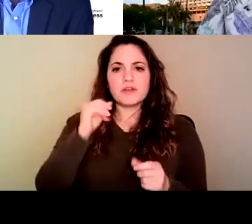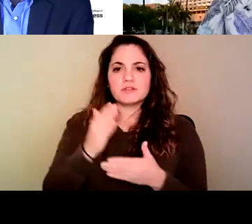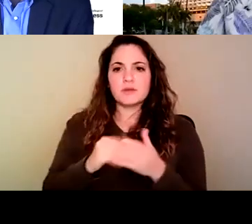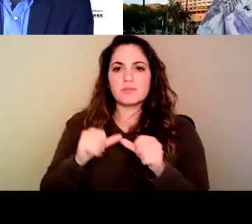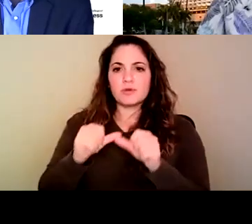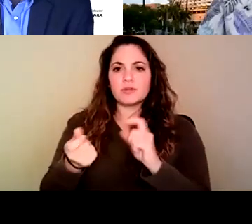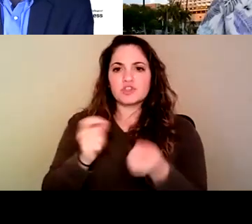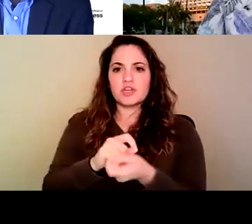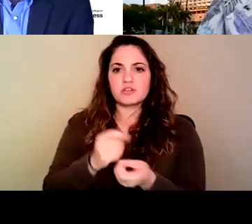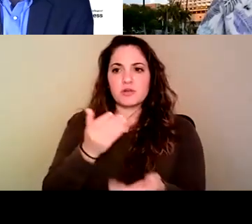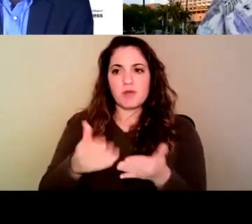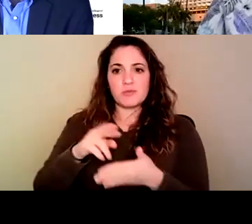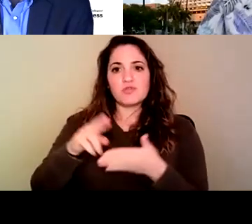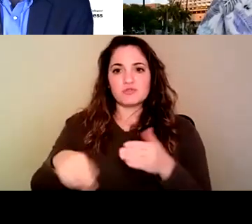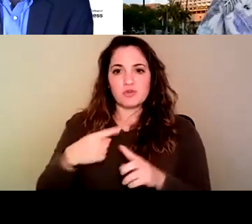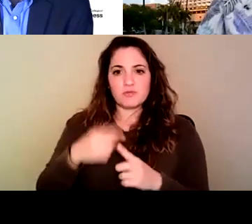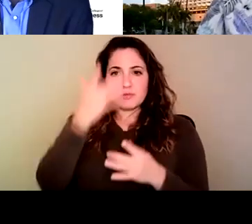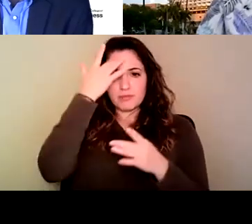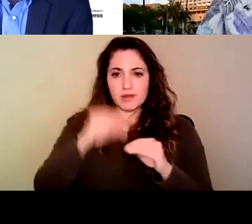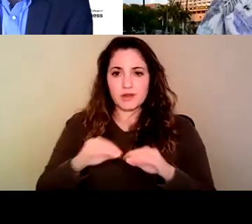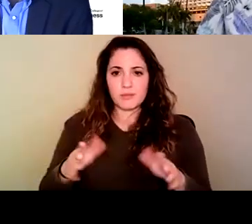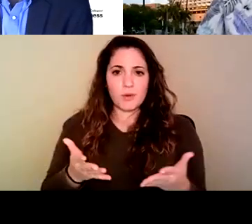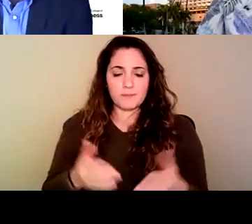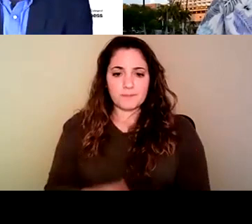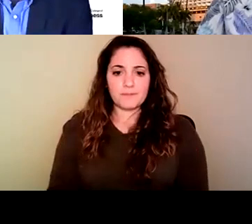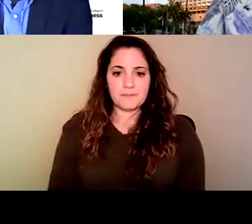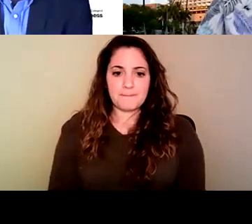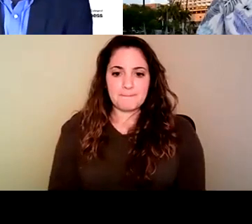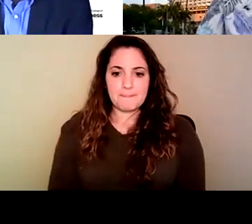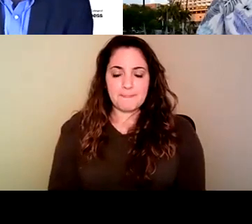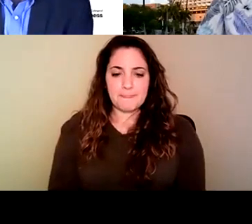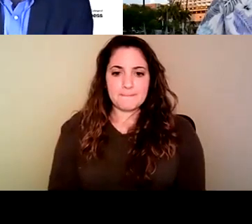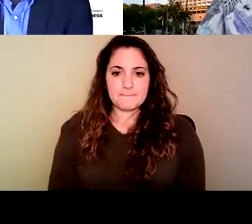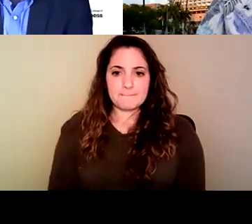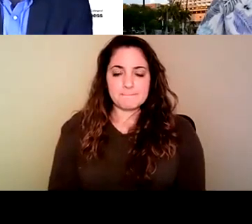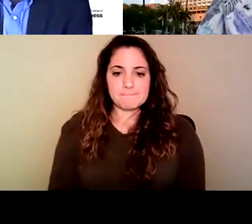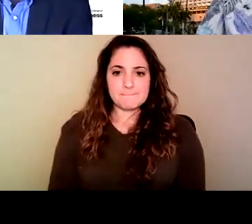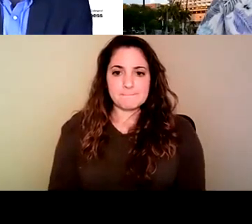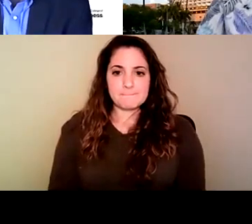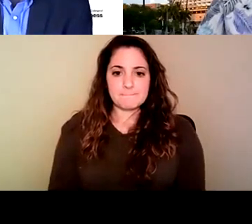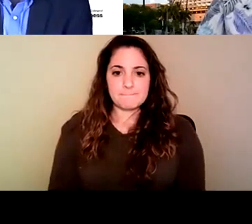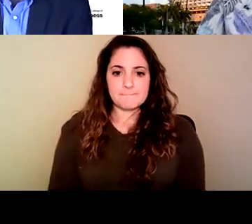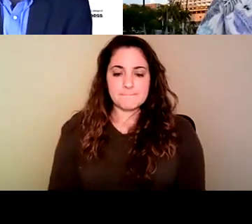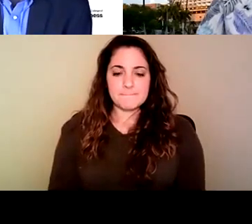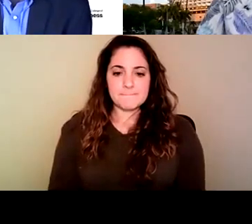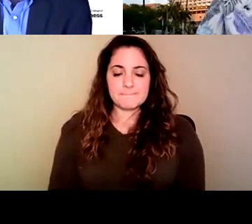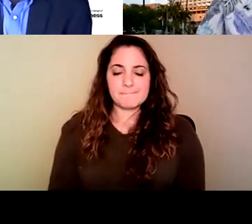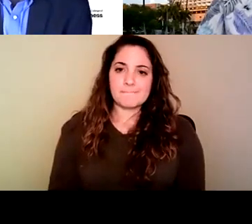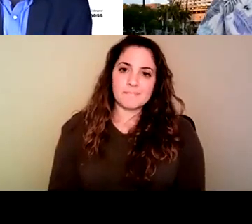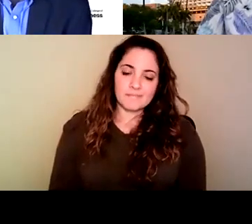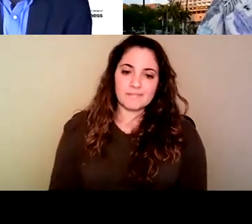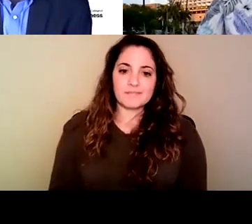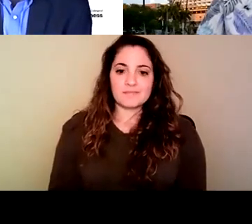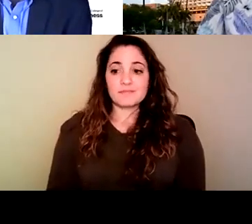that you think might come out of the pandemic? Sure. You know, I think somewhat concerning to say, but, you